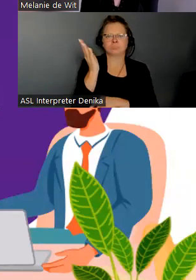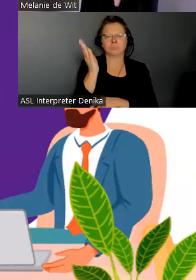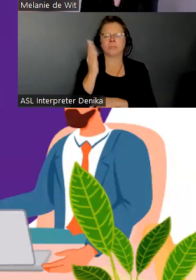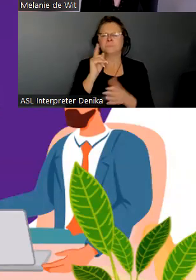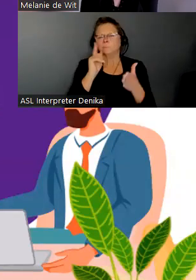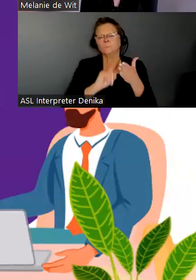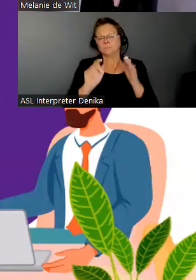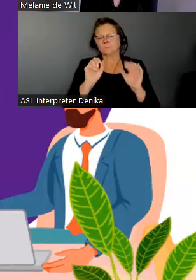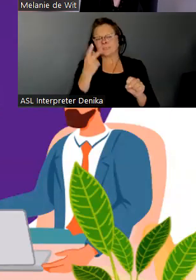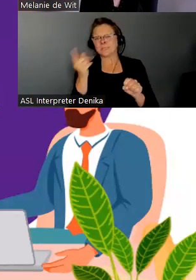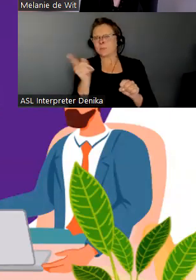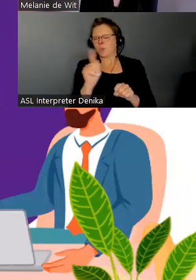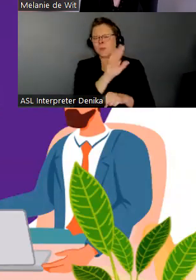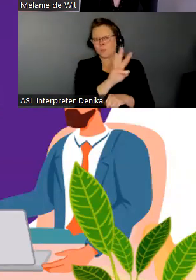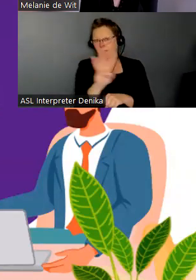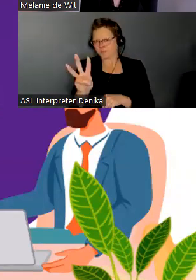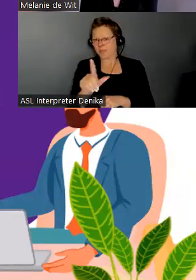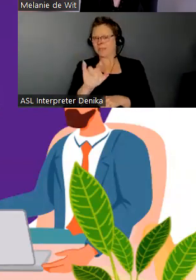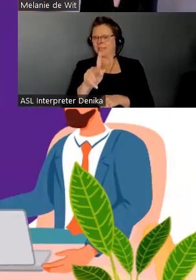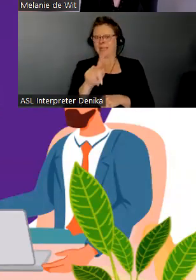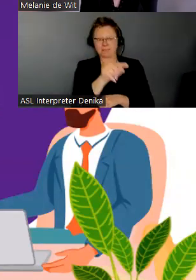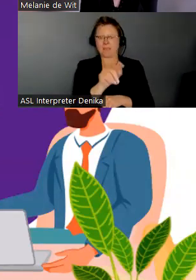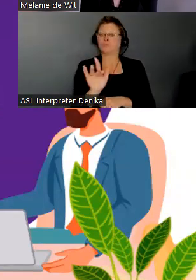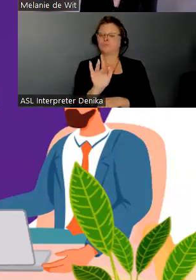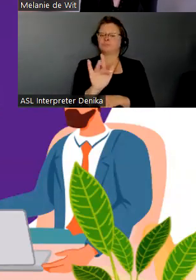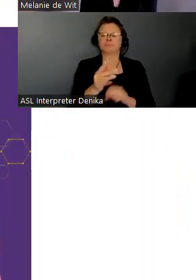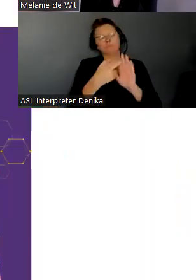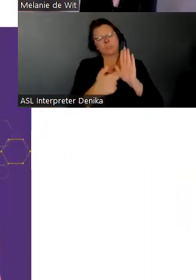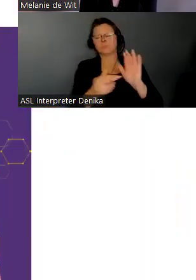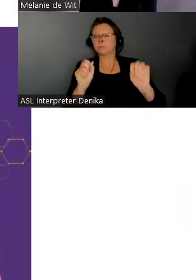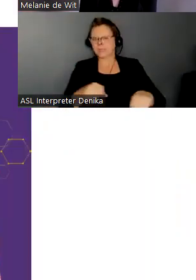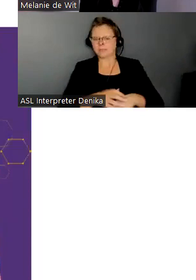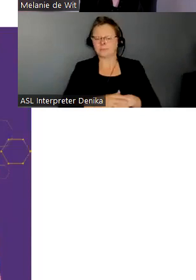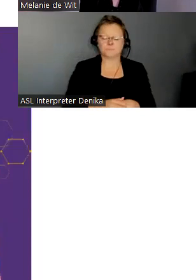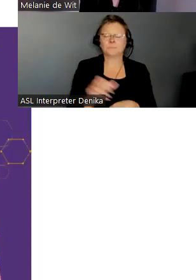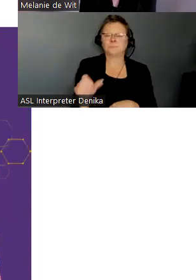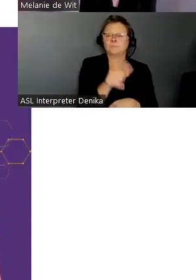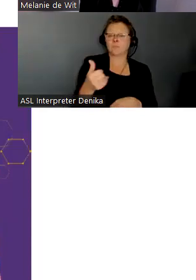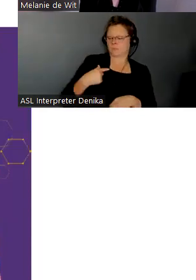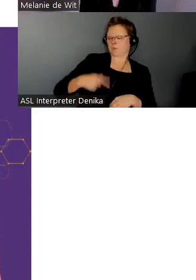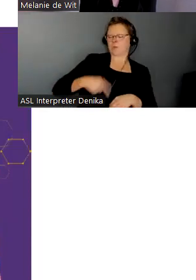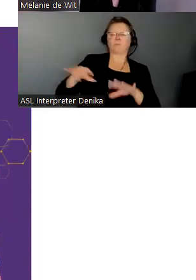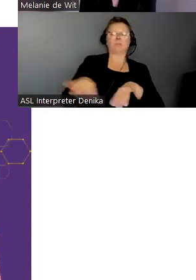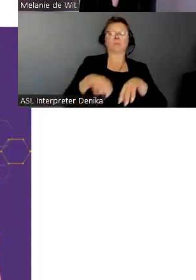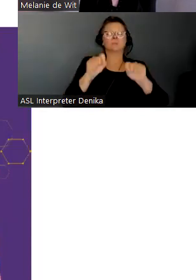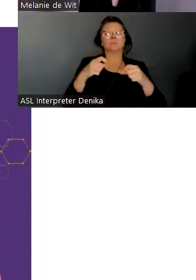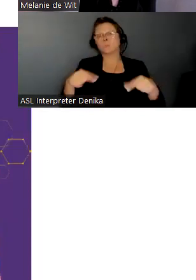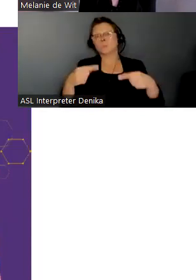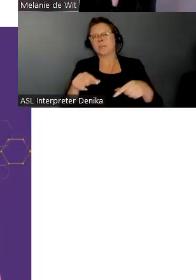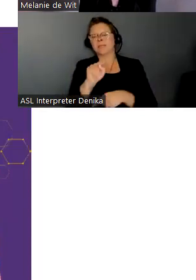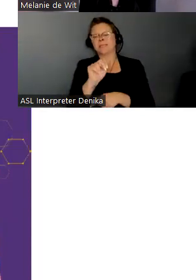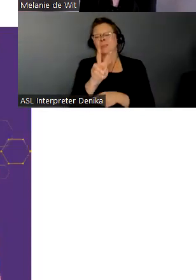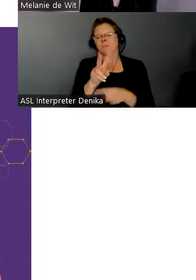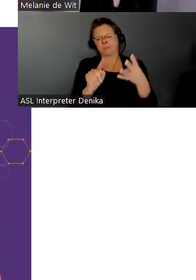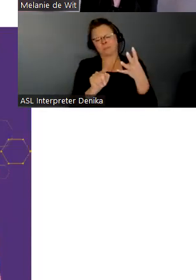link, and you can register for the conference. The other conference that we're hosting is near the end of the month in November